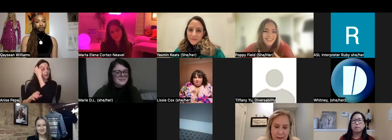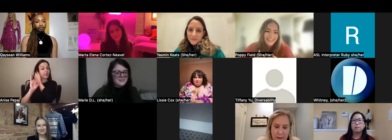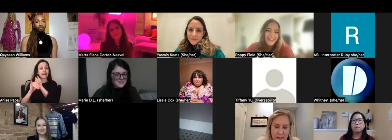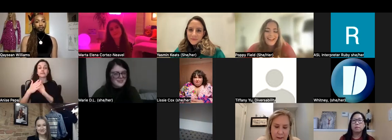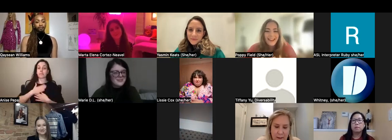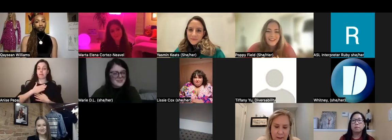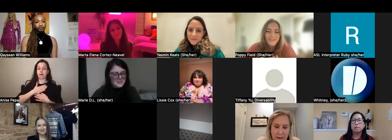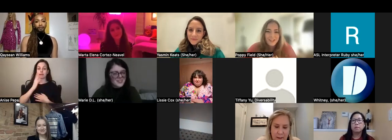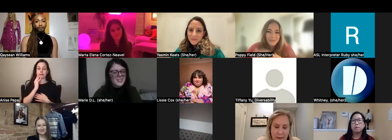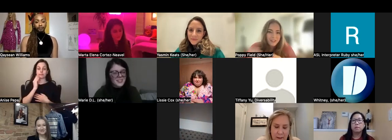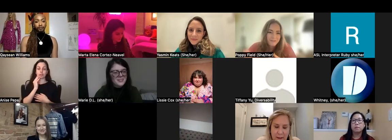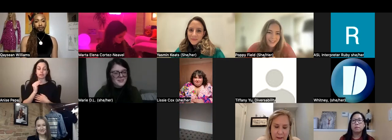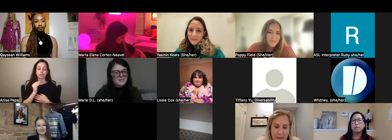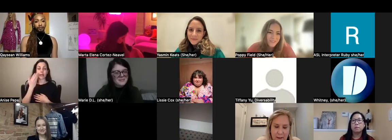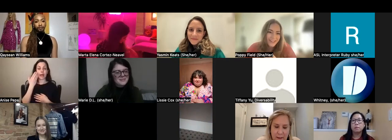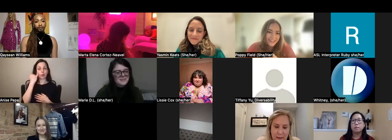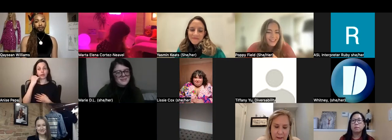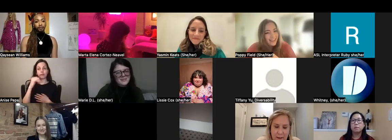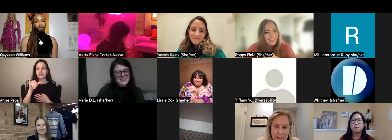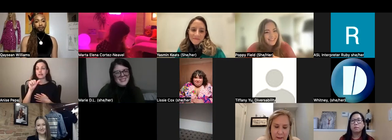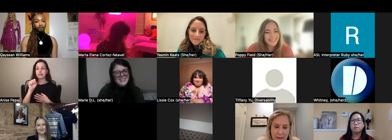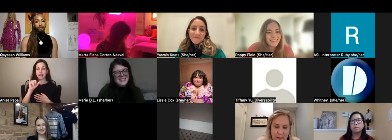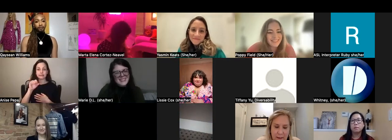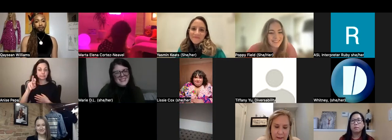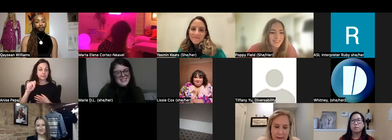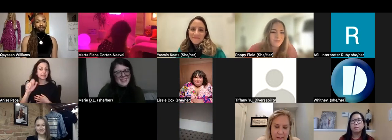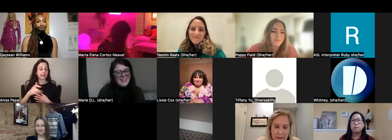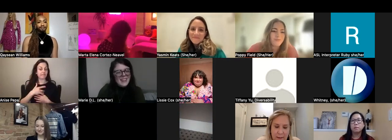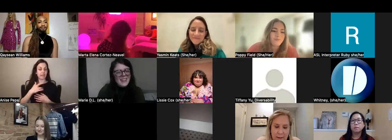I don't know if Yasmin can relate, but yeah.